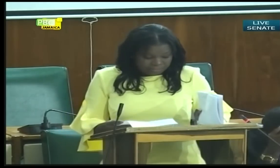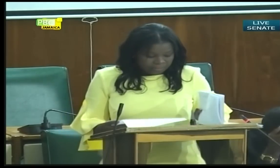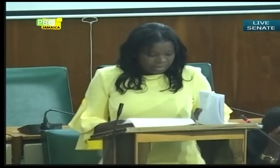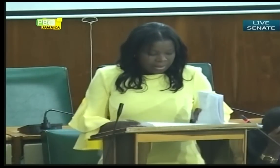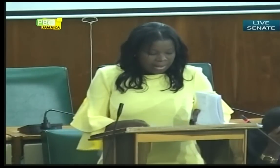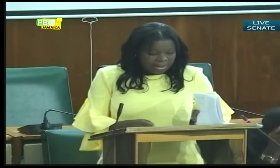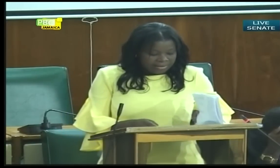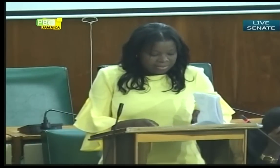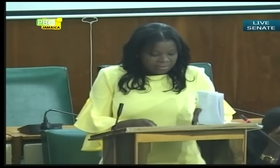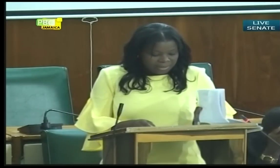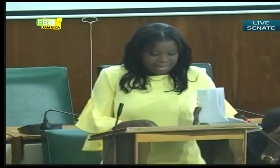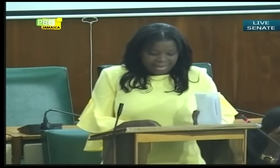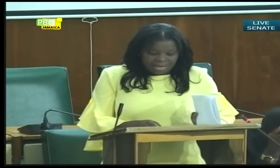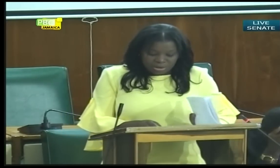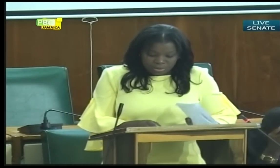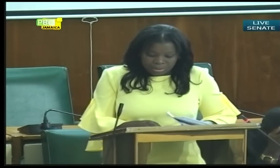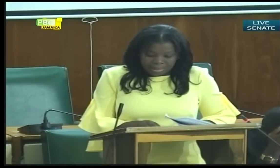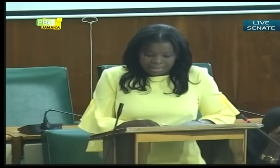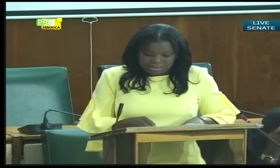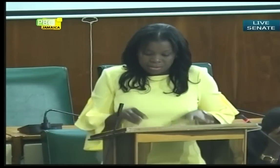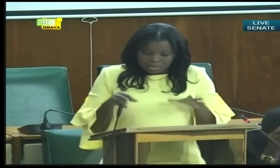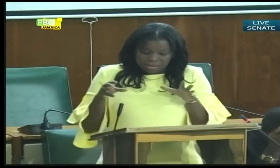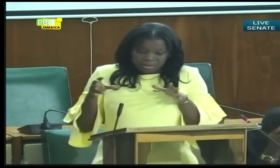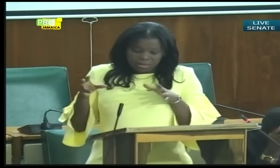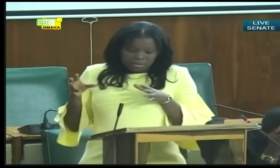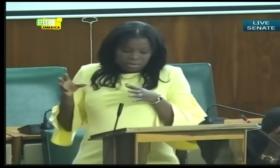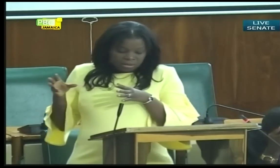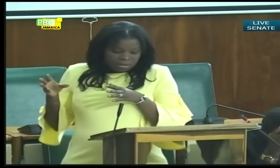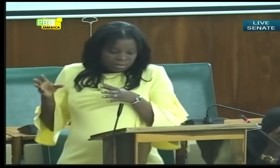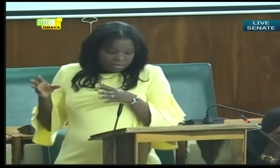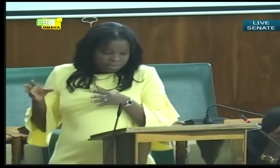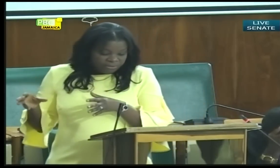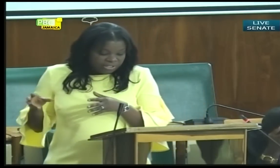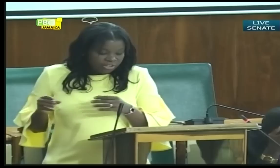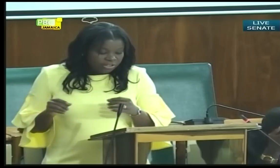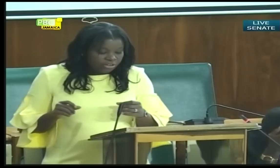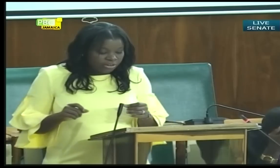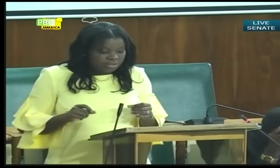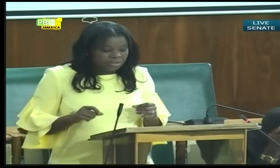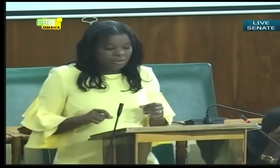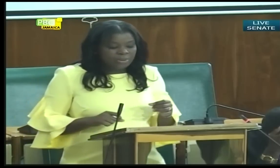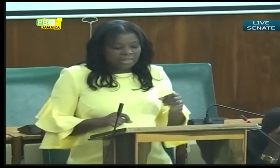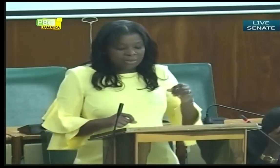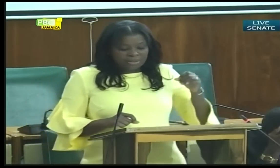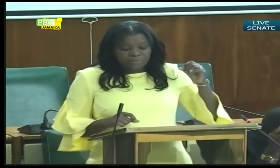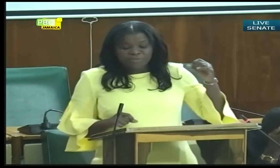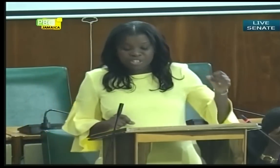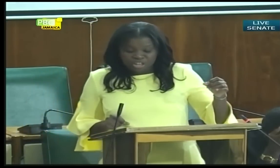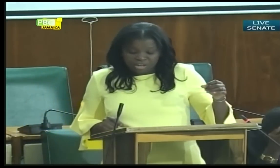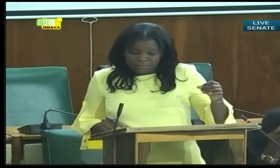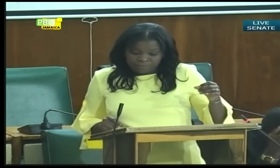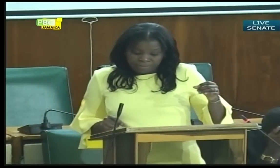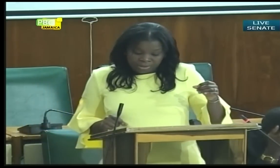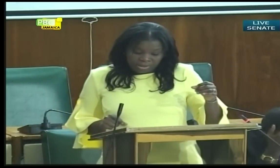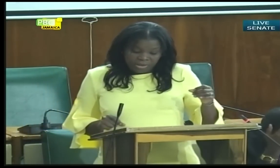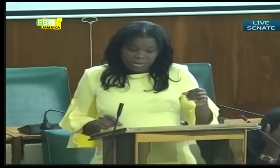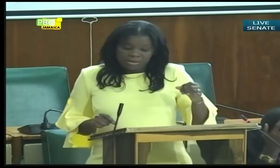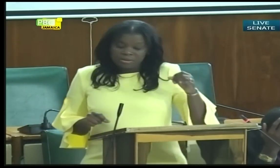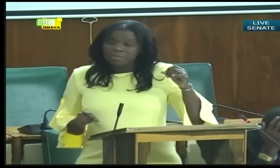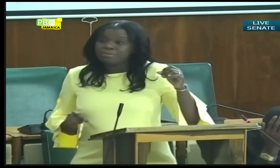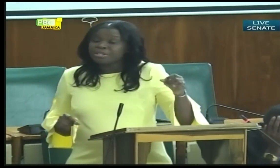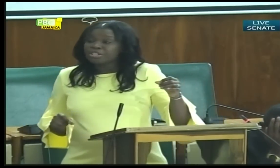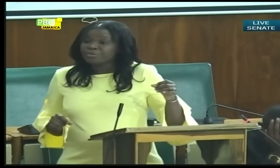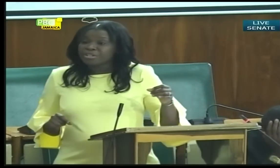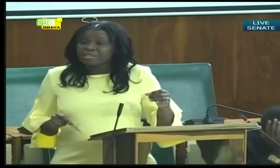standard. And when I look at the provision in the Guernsey law, when I look at the provision in